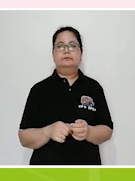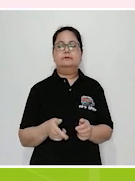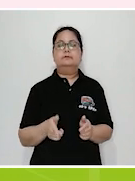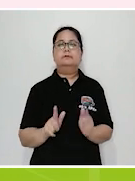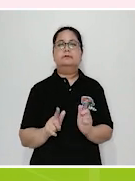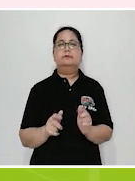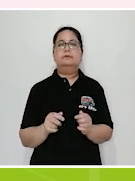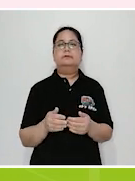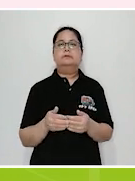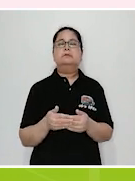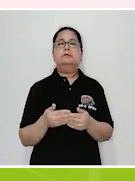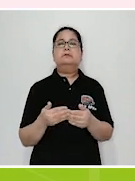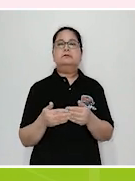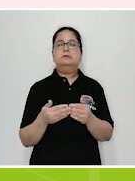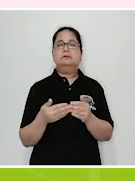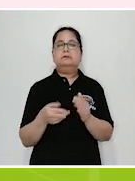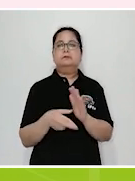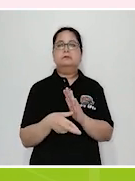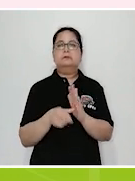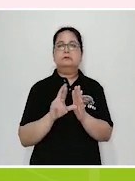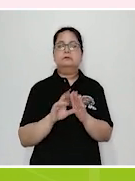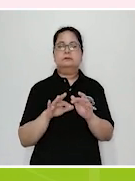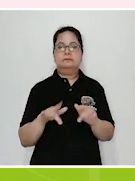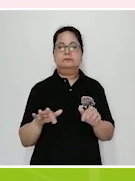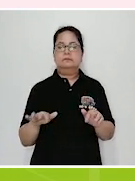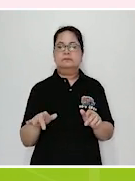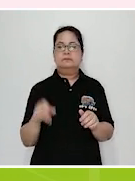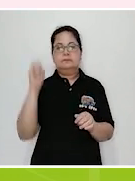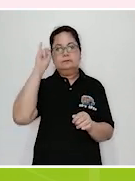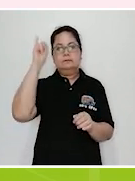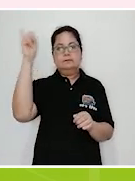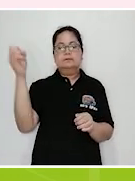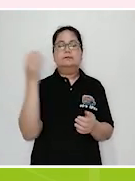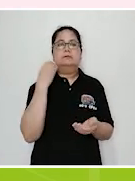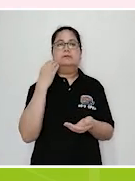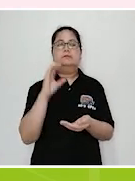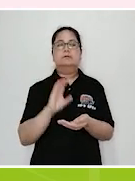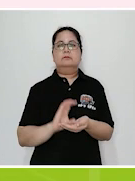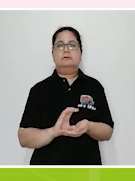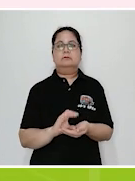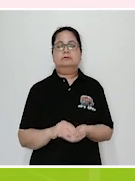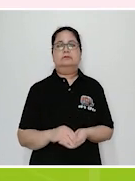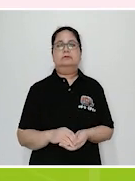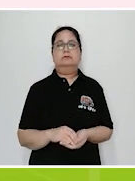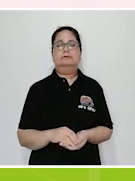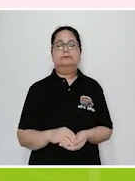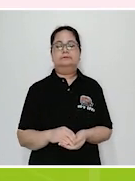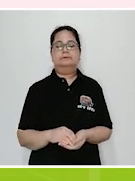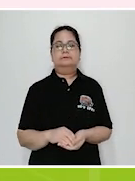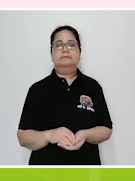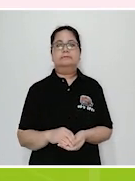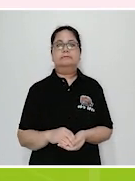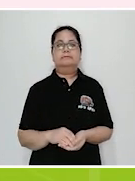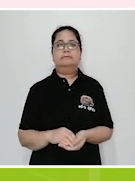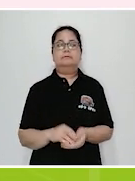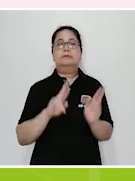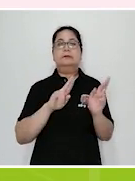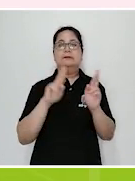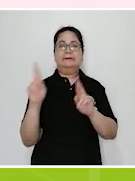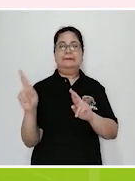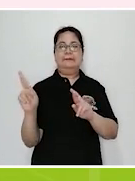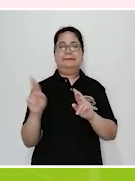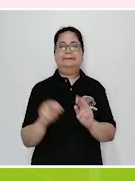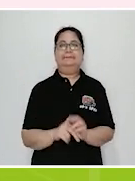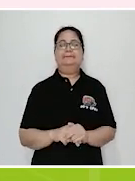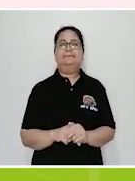Let us have a simple recall. You may type your ideas on the comment box provided.